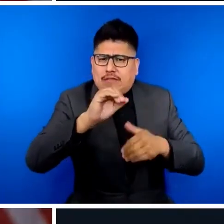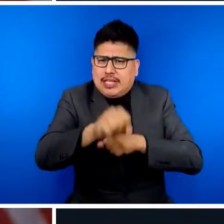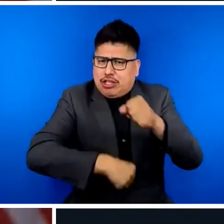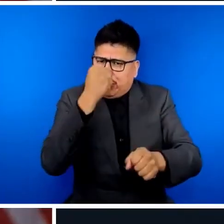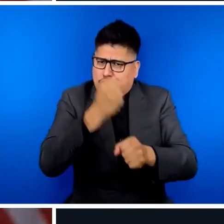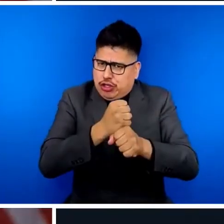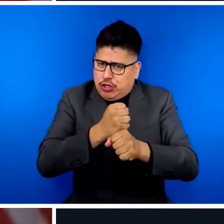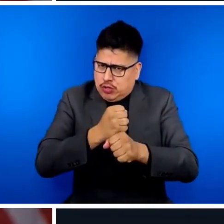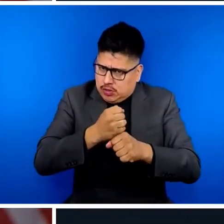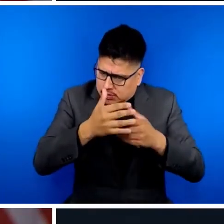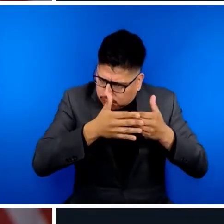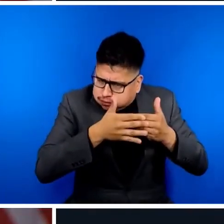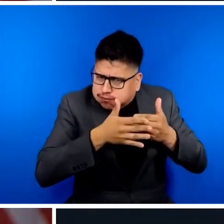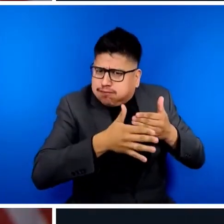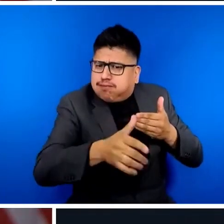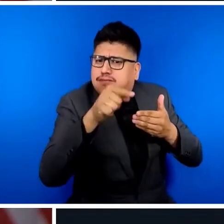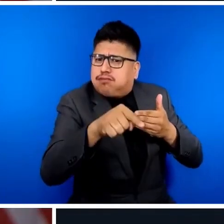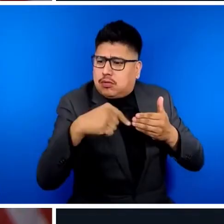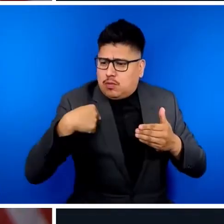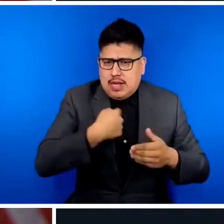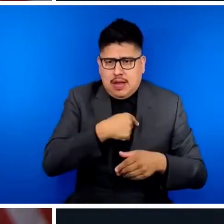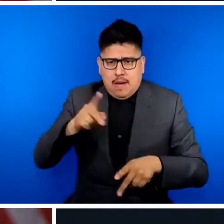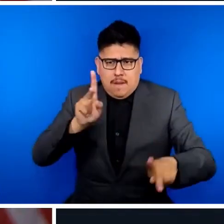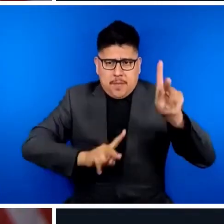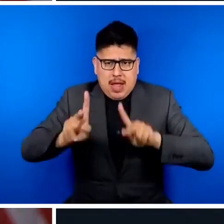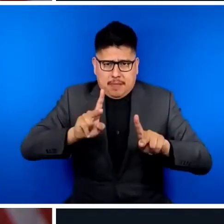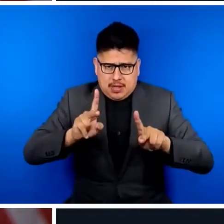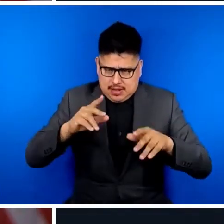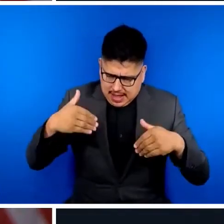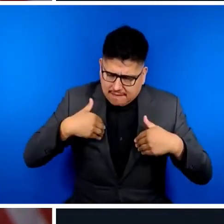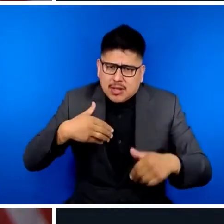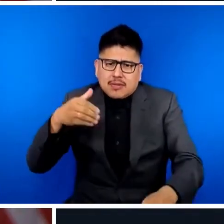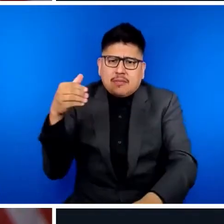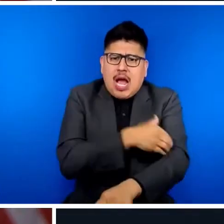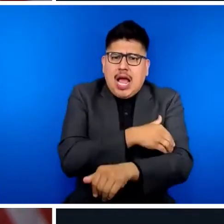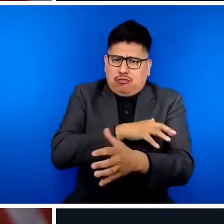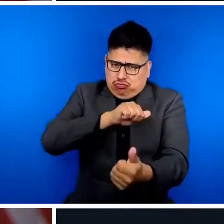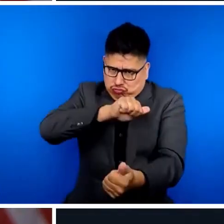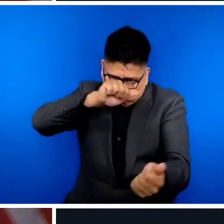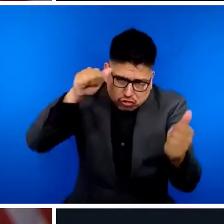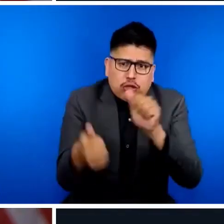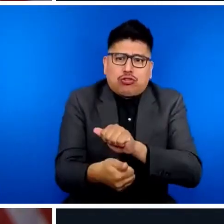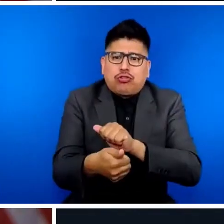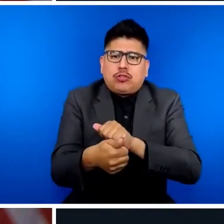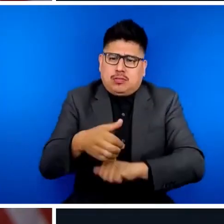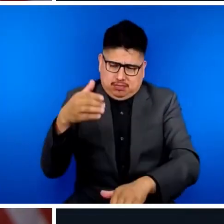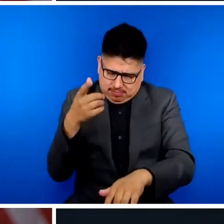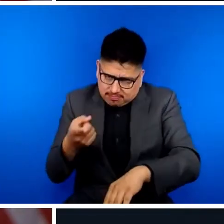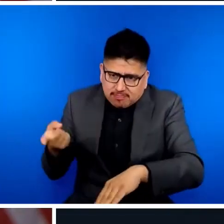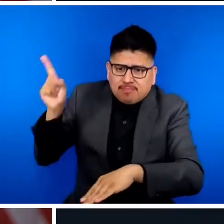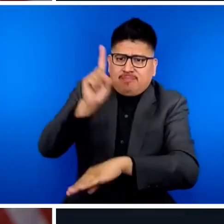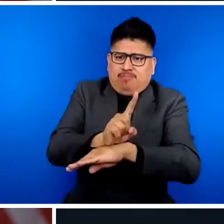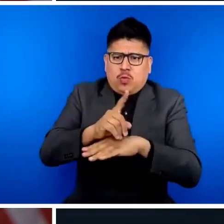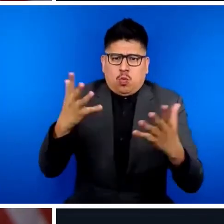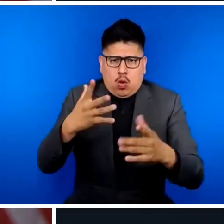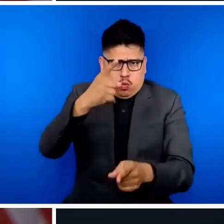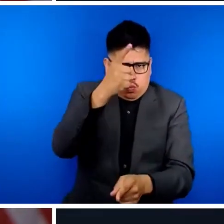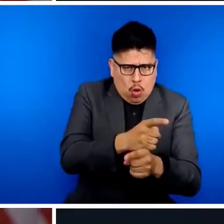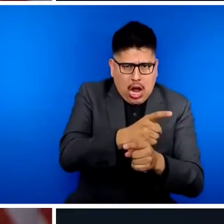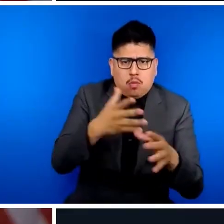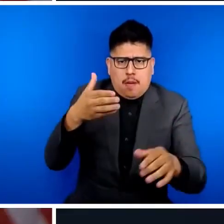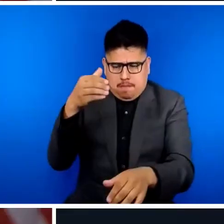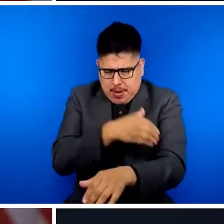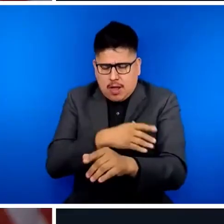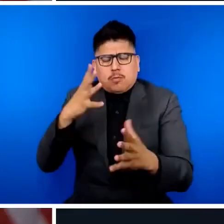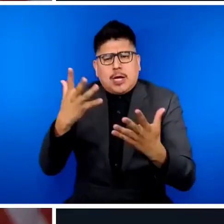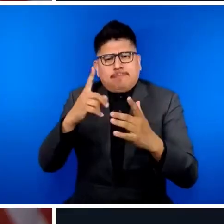the people, have the power to make change, the power to stand up for what is right, the power to demand more of our